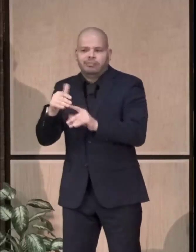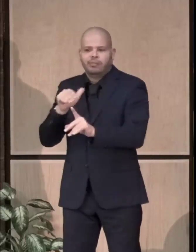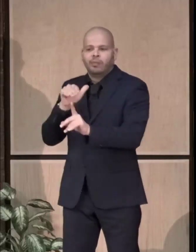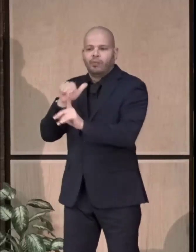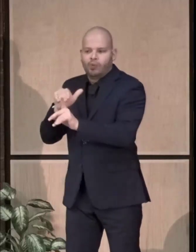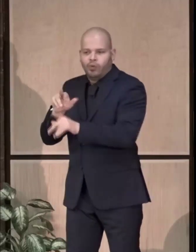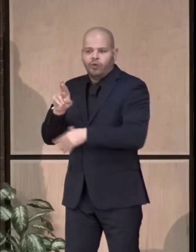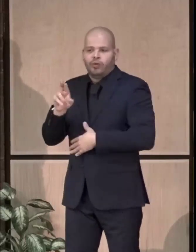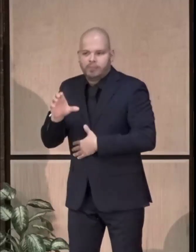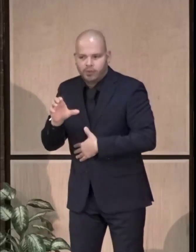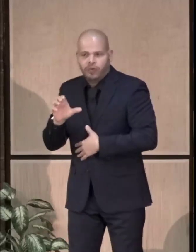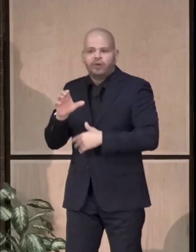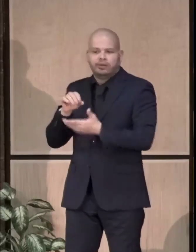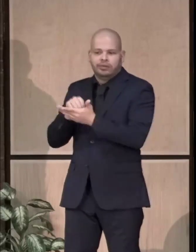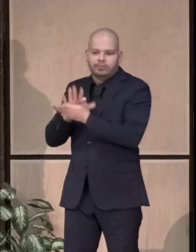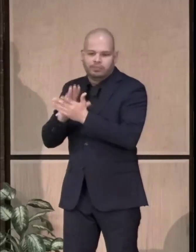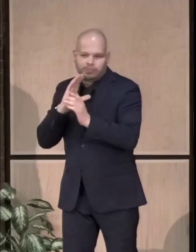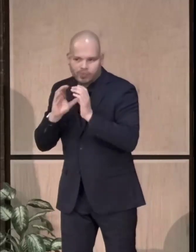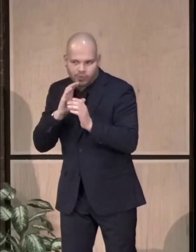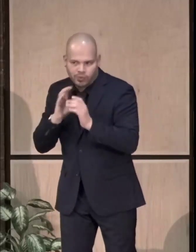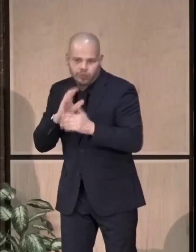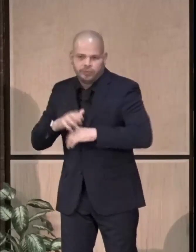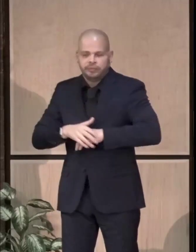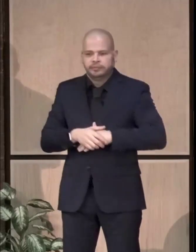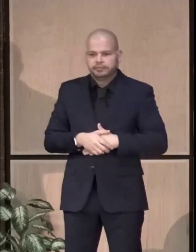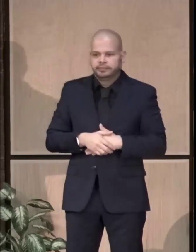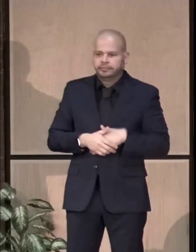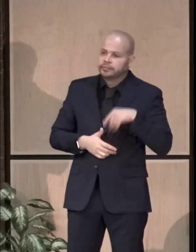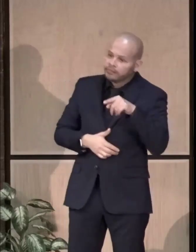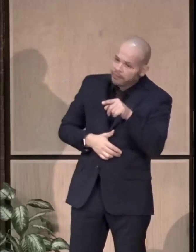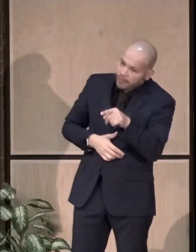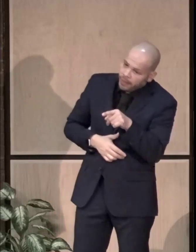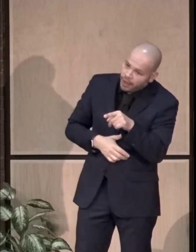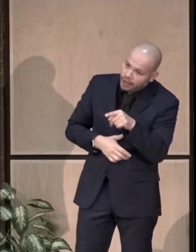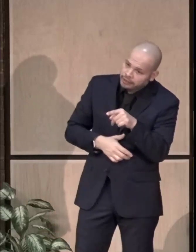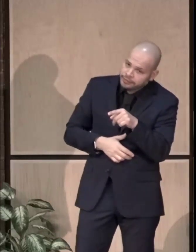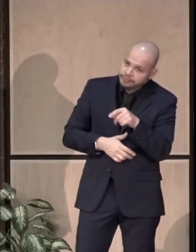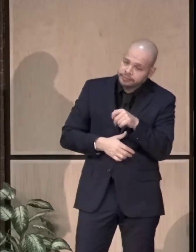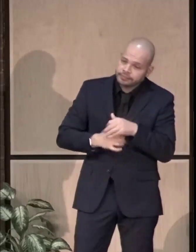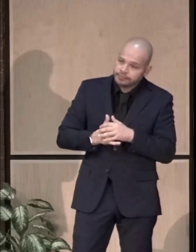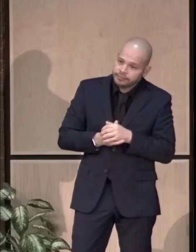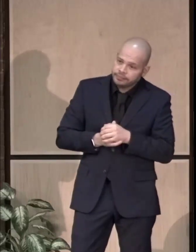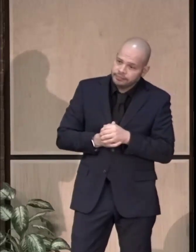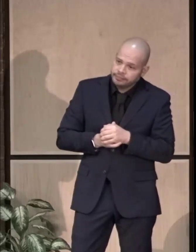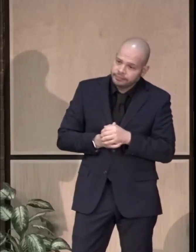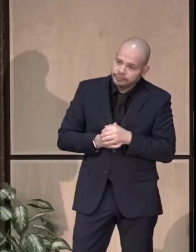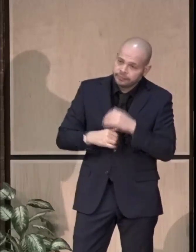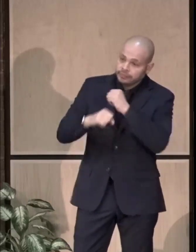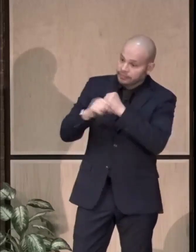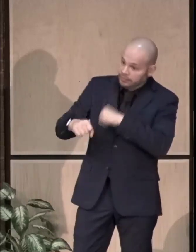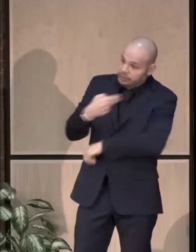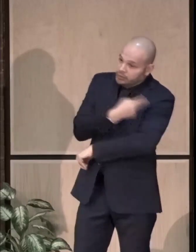was his time at the hospital was going to be paid, correct? Can